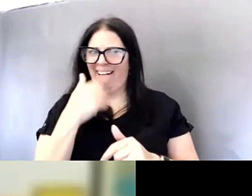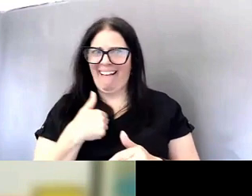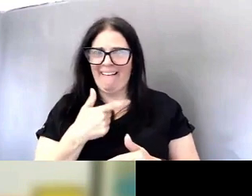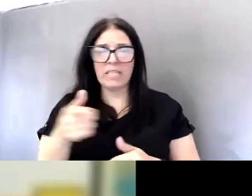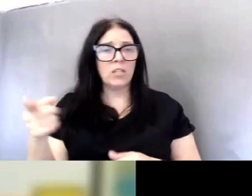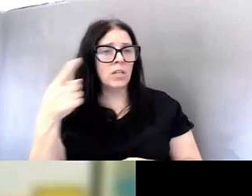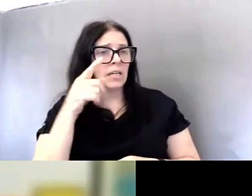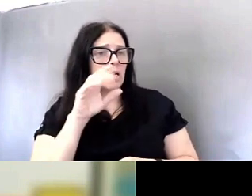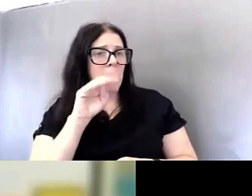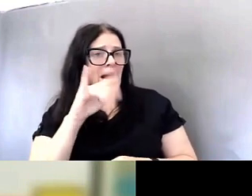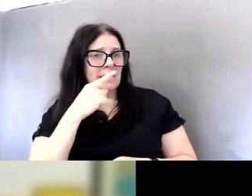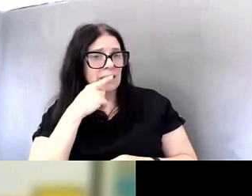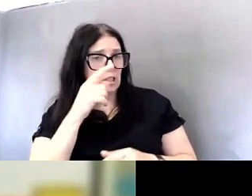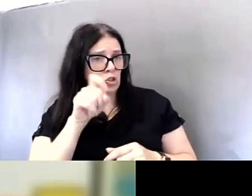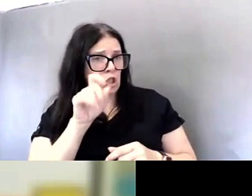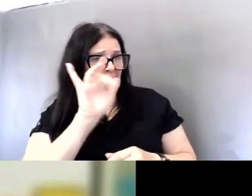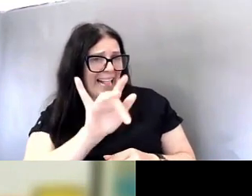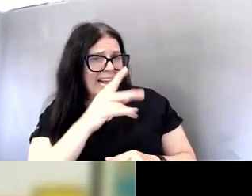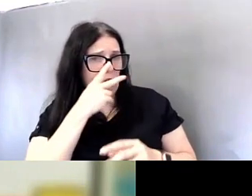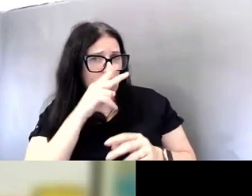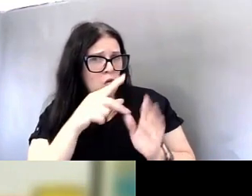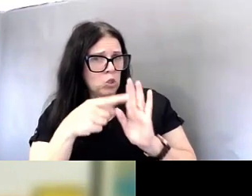to see? Oh, sure.